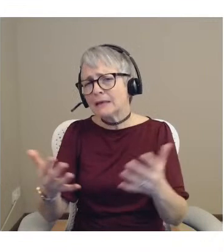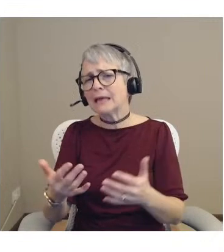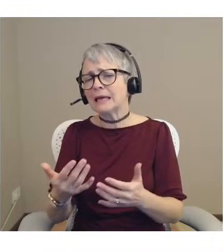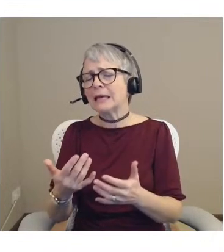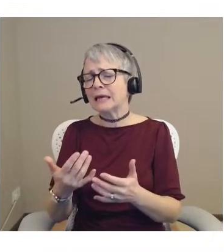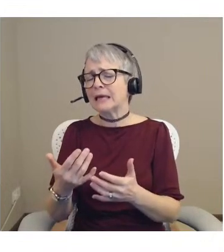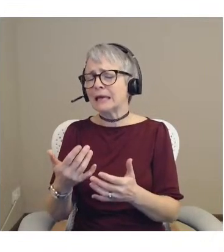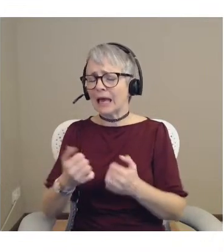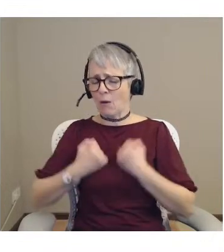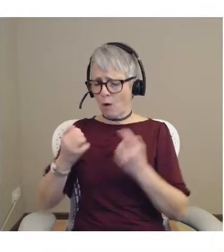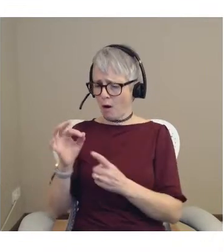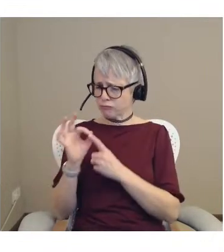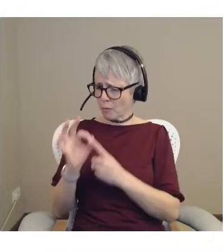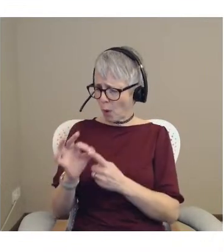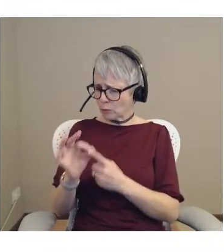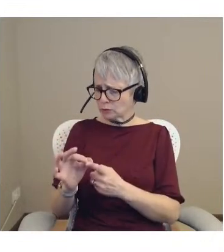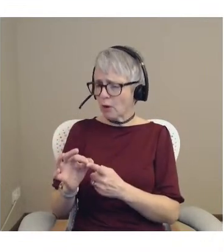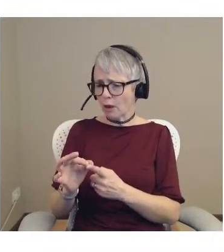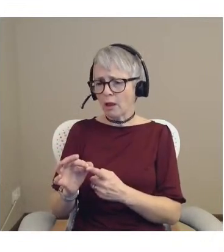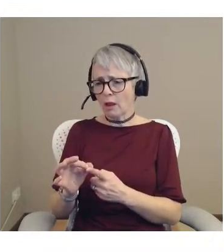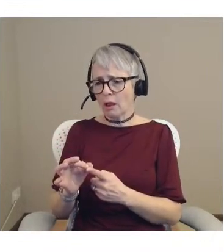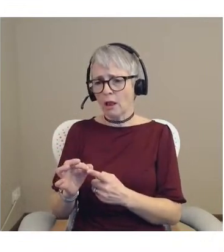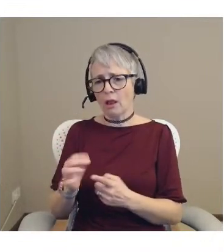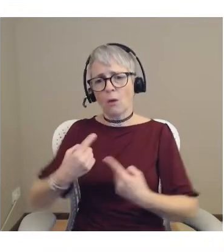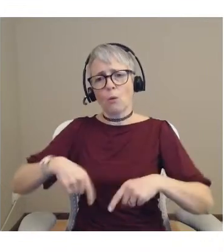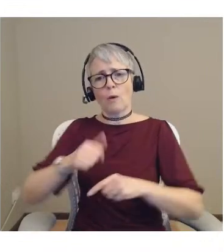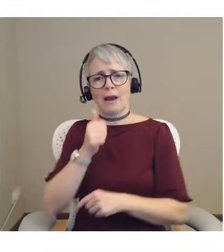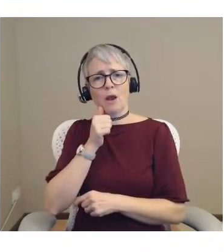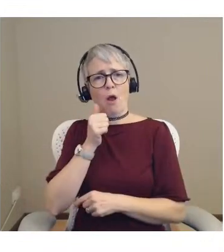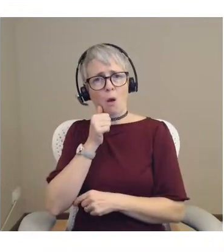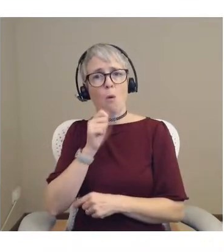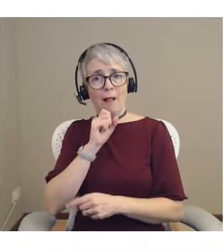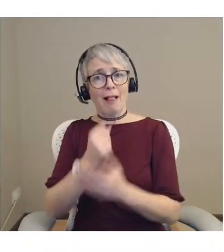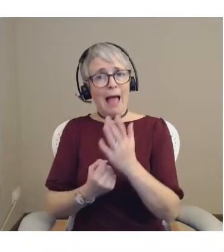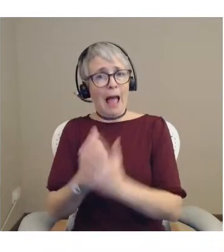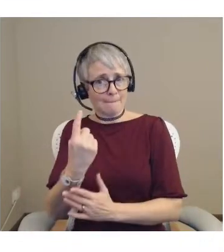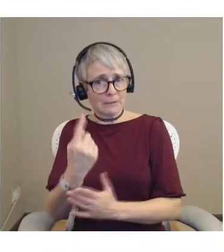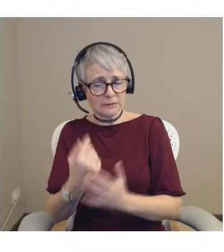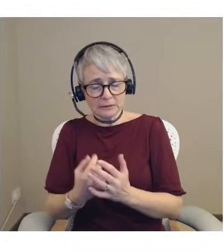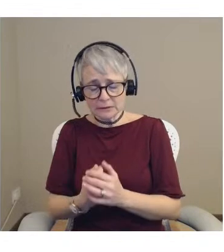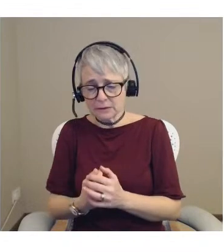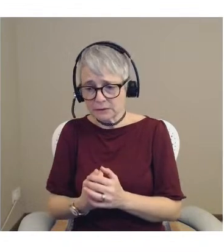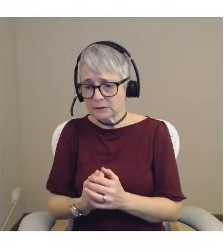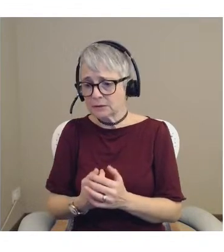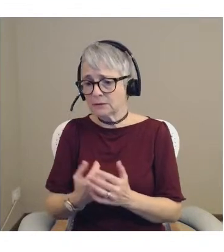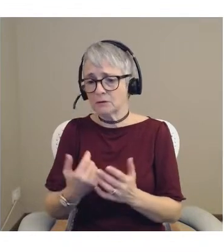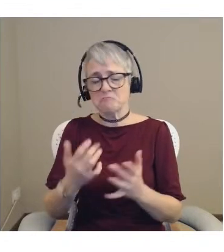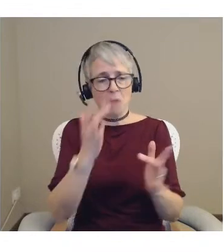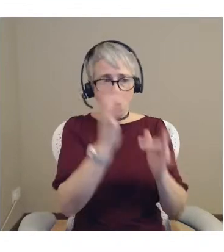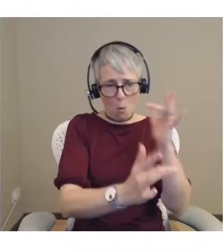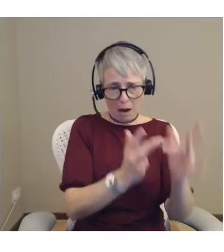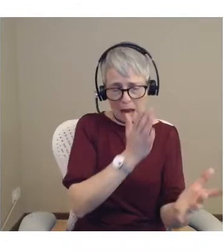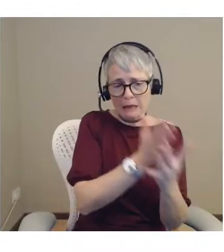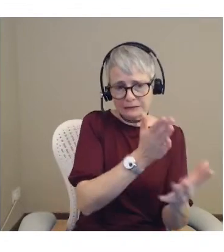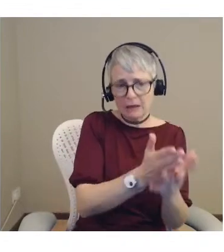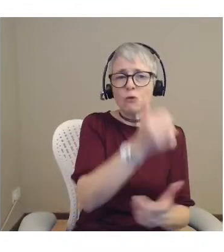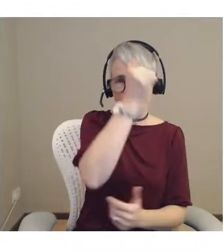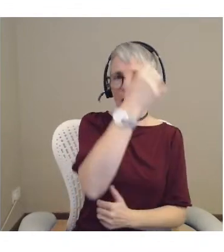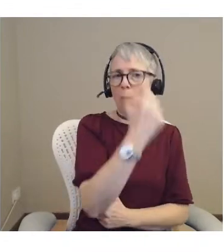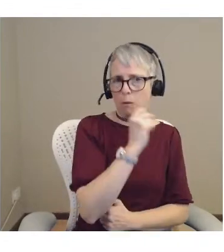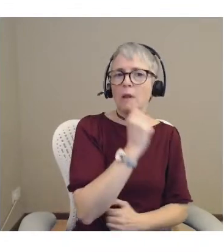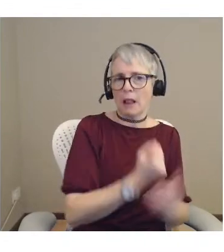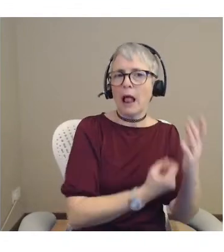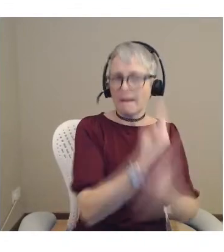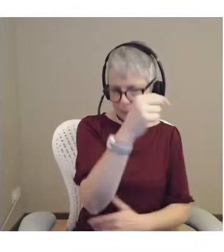going to happen. These evaluations of existing legislation, such as the Web Accessibility Directive that I mentioned